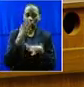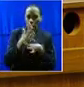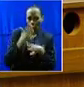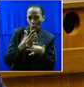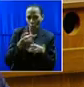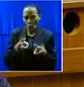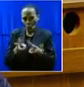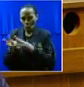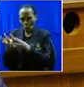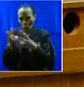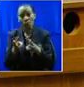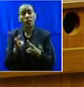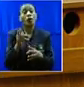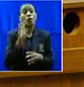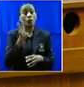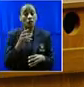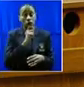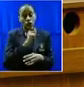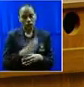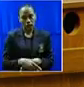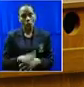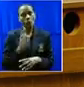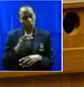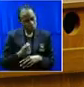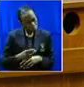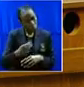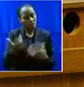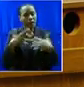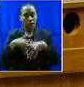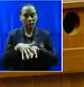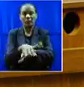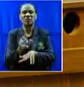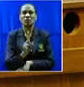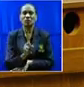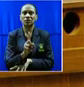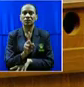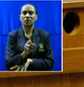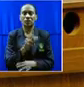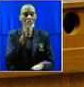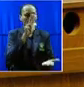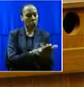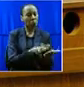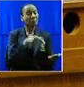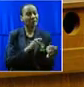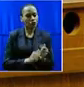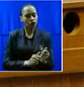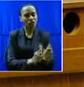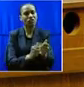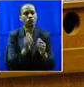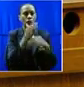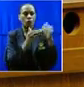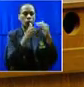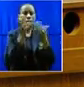methods. We will also fast-track the implementation of gazetted strategic